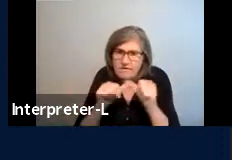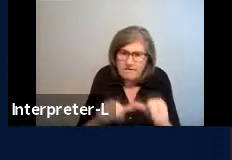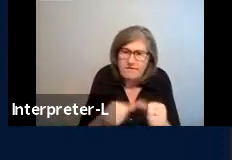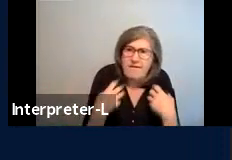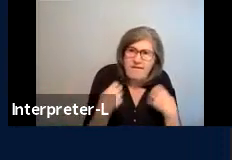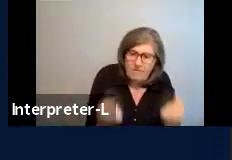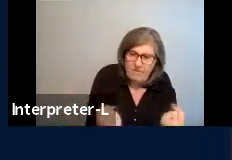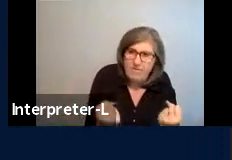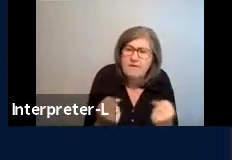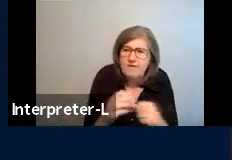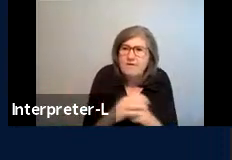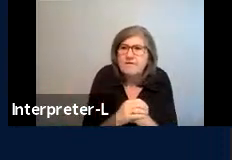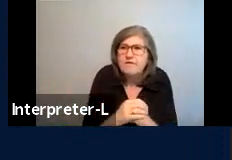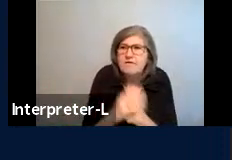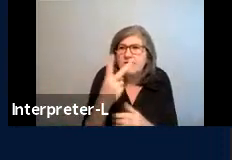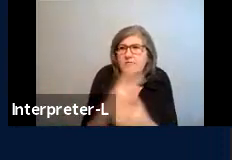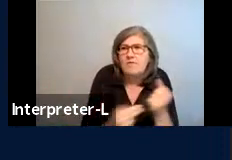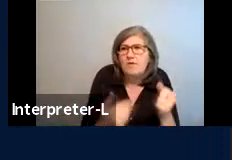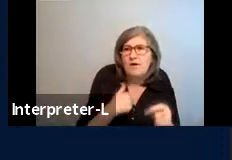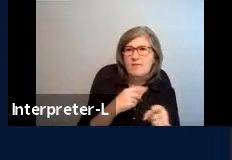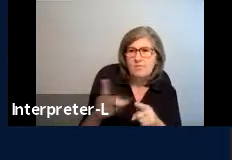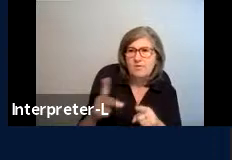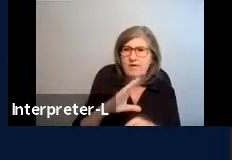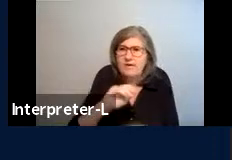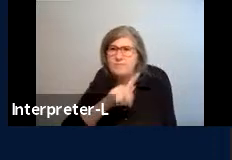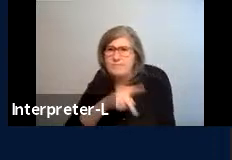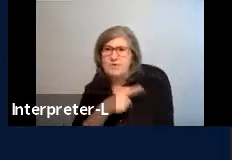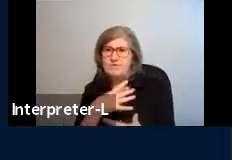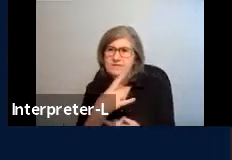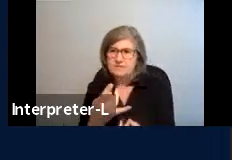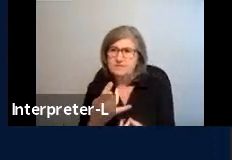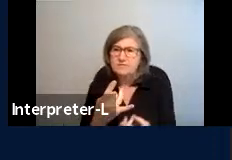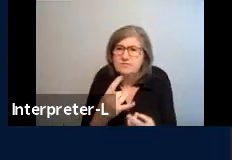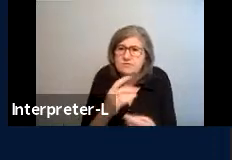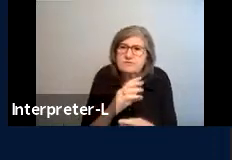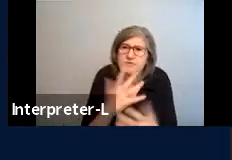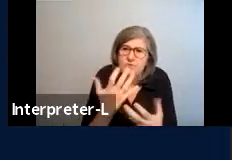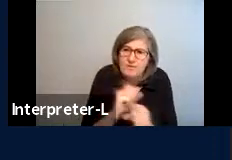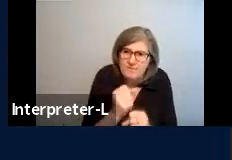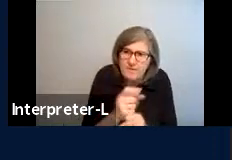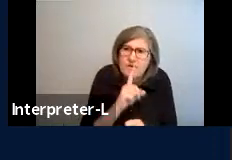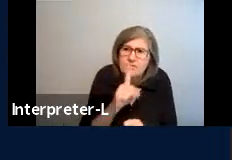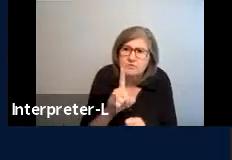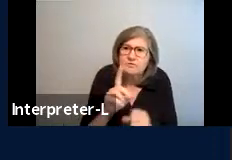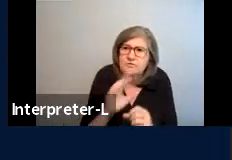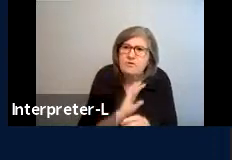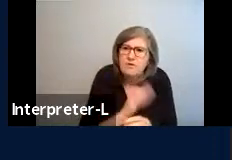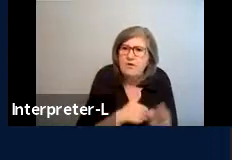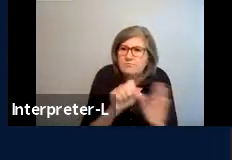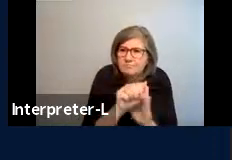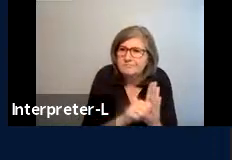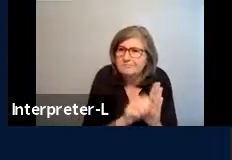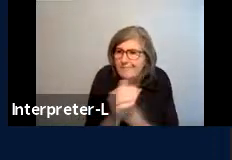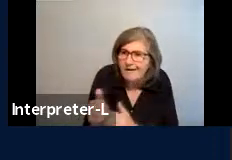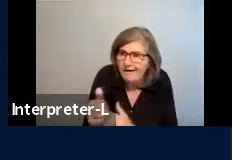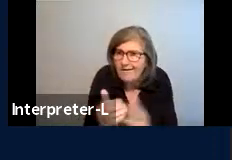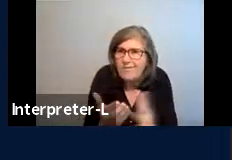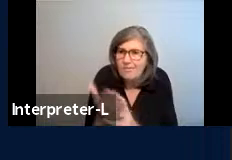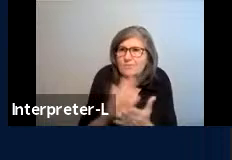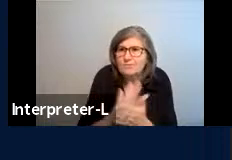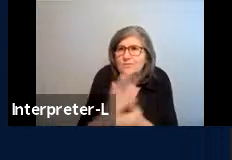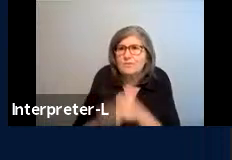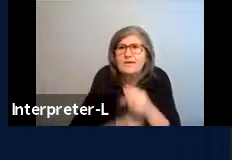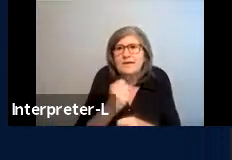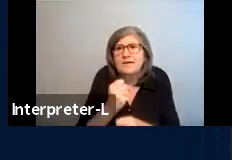all have both professional and personal interest in making sure that we can guide our state through the school year. So thank you again for being